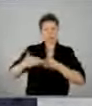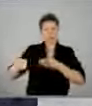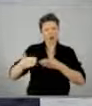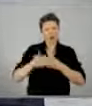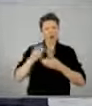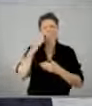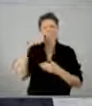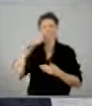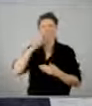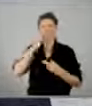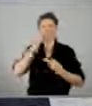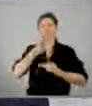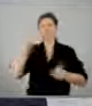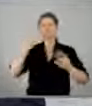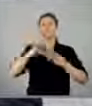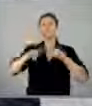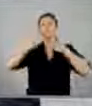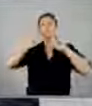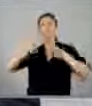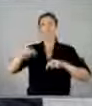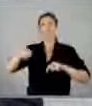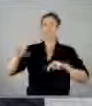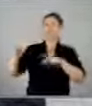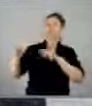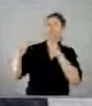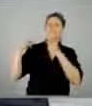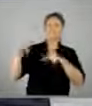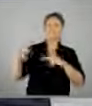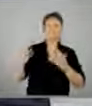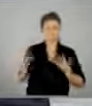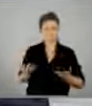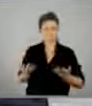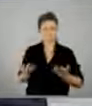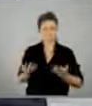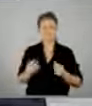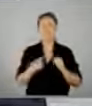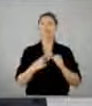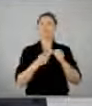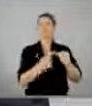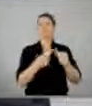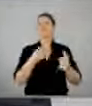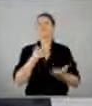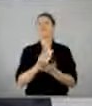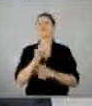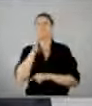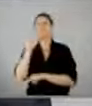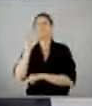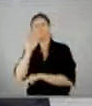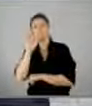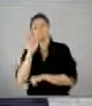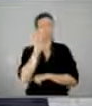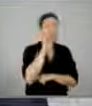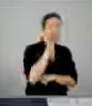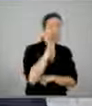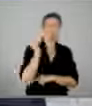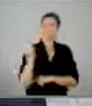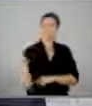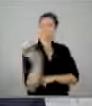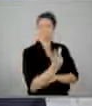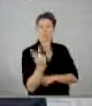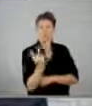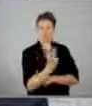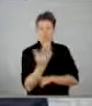public? Well, I'm going to wait for further advice from both Celia and Stephanie about both of those issues